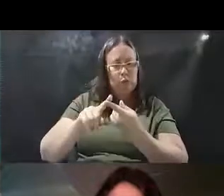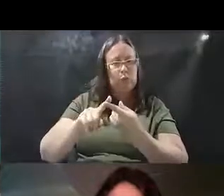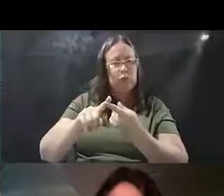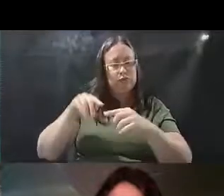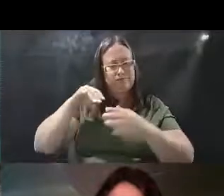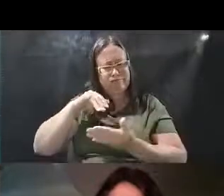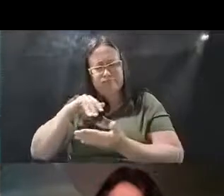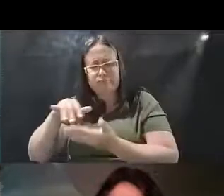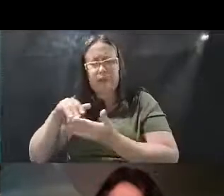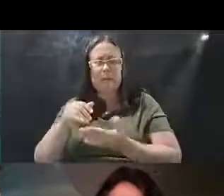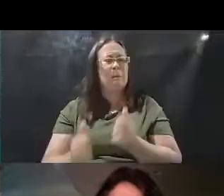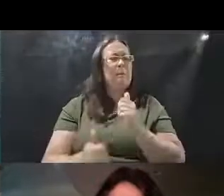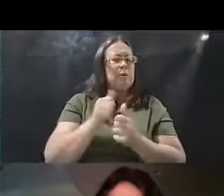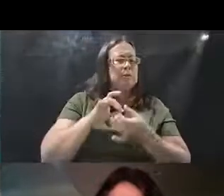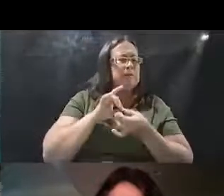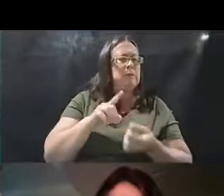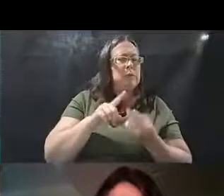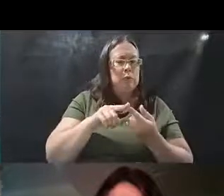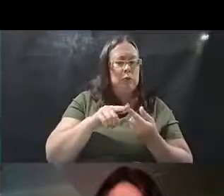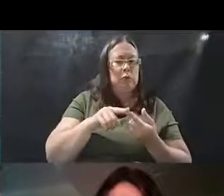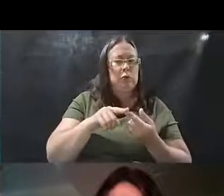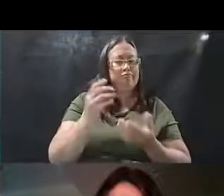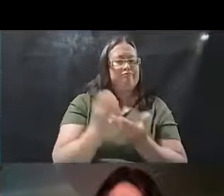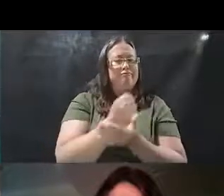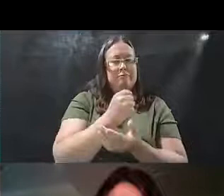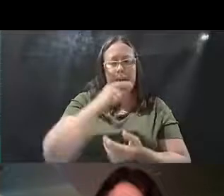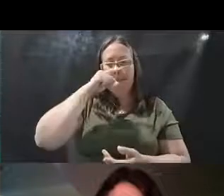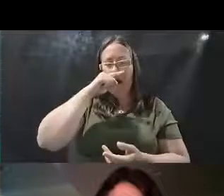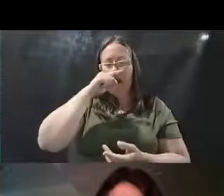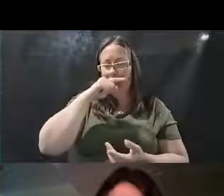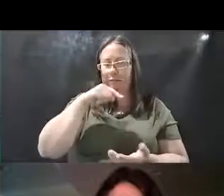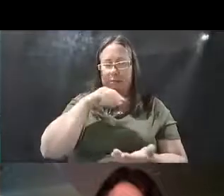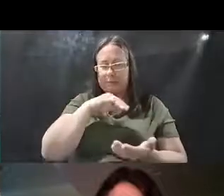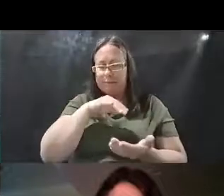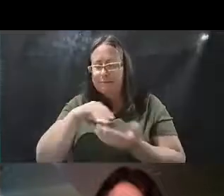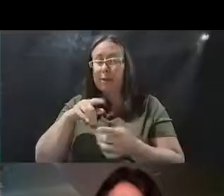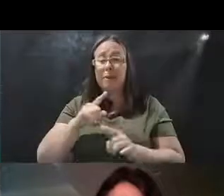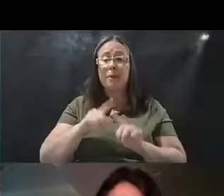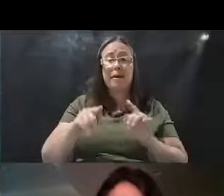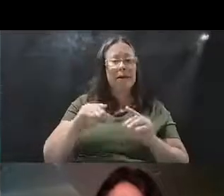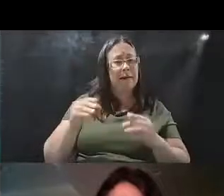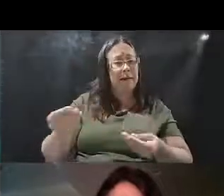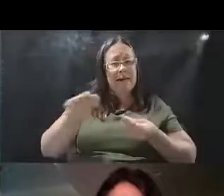But that gave us access to brilliant minds, unbelievable equipment,